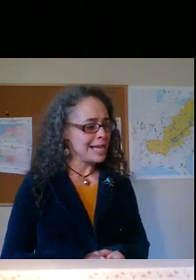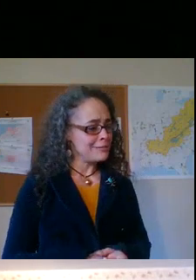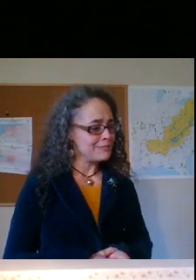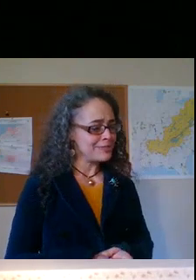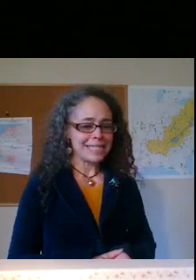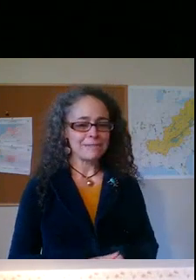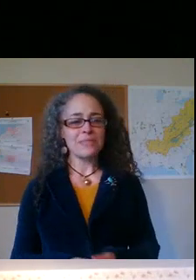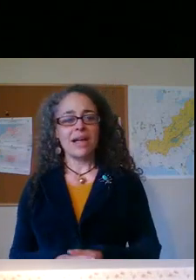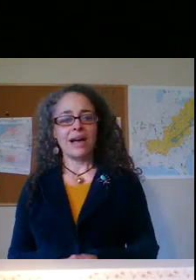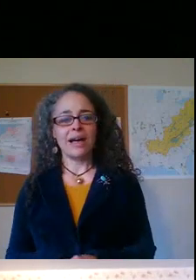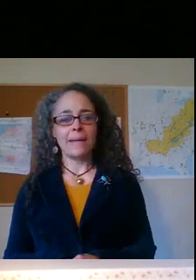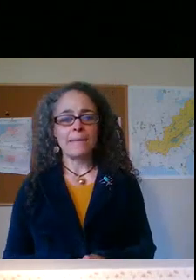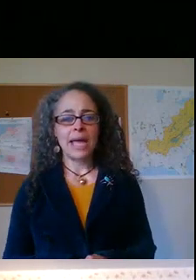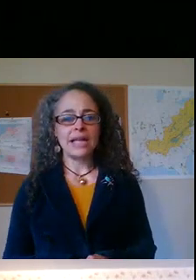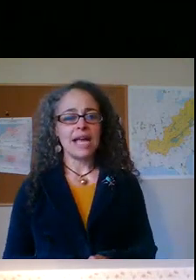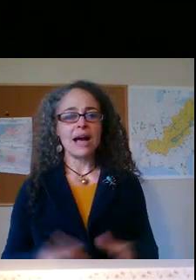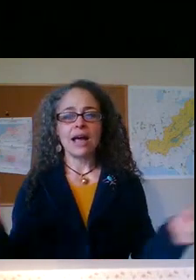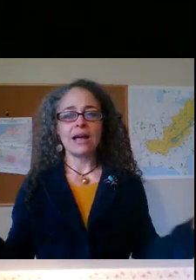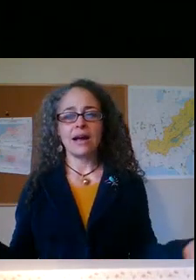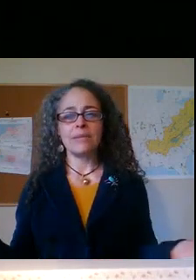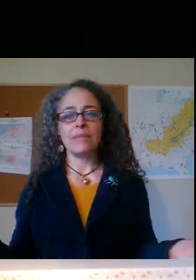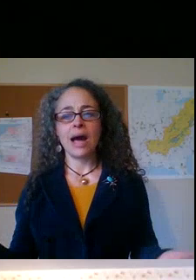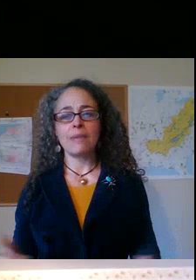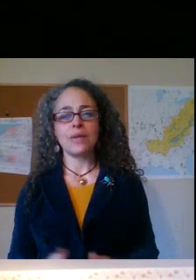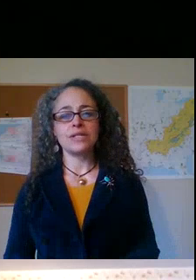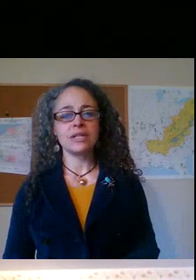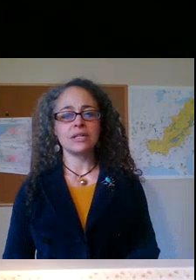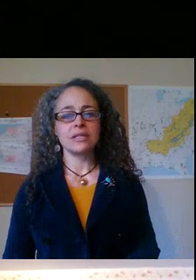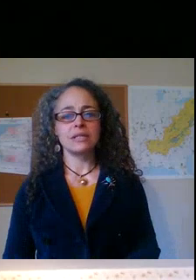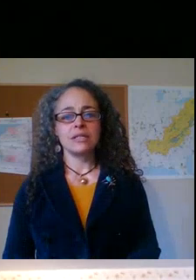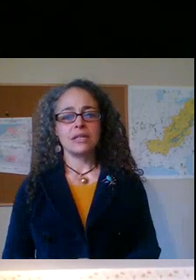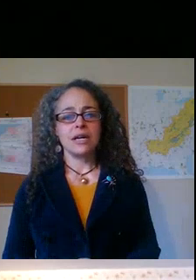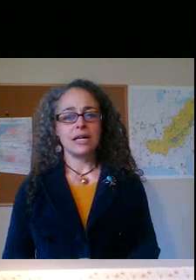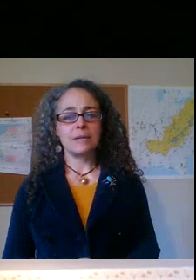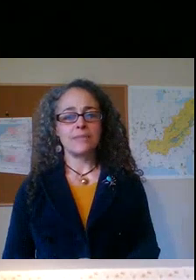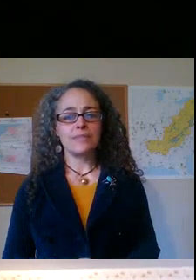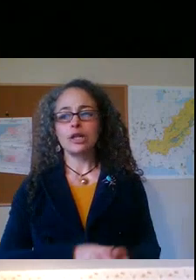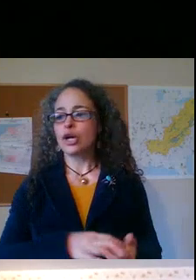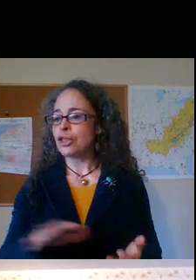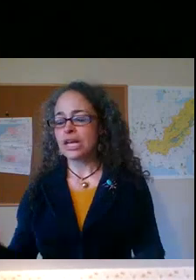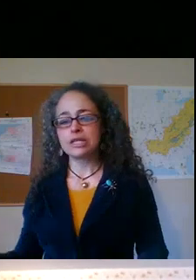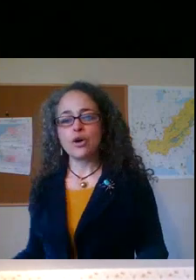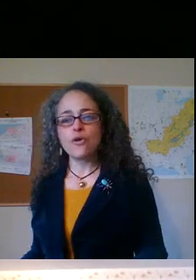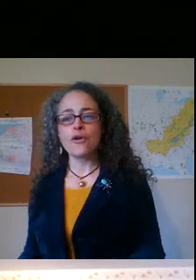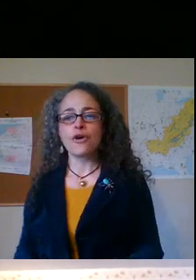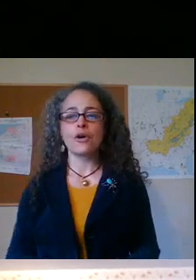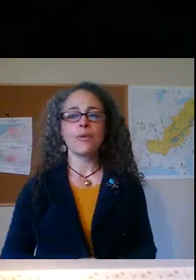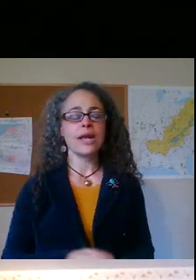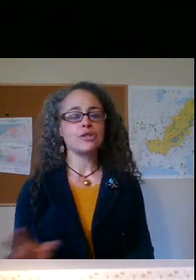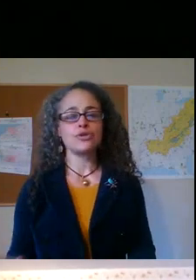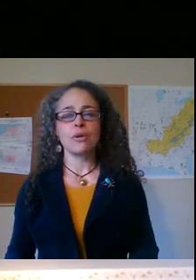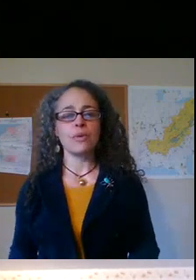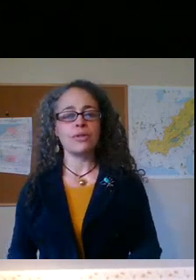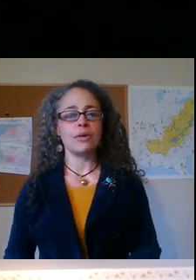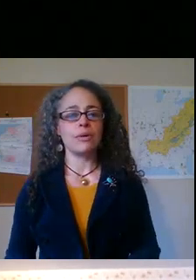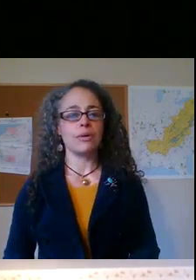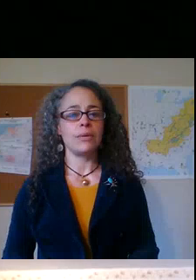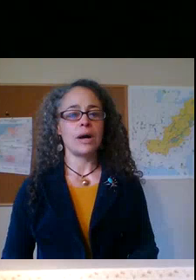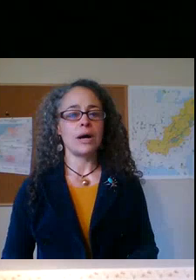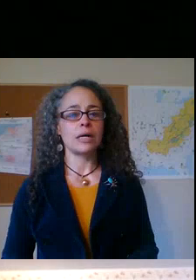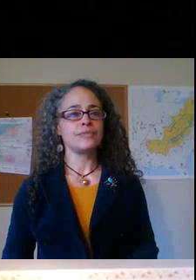think Thursday, is it? And yeah, I'm happy to look things over, brainstorm